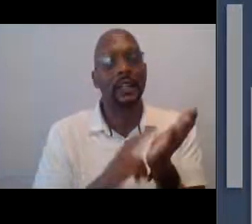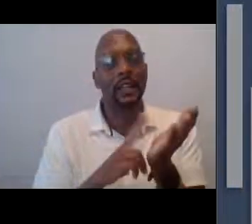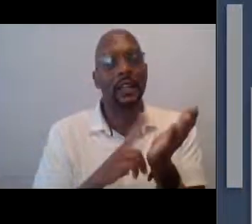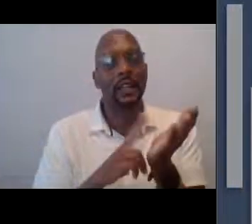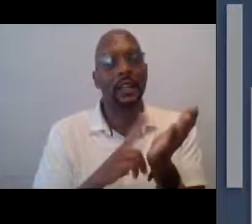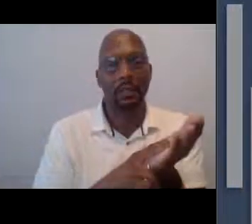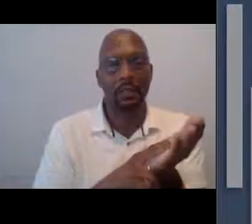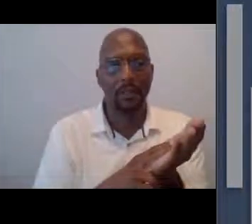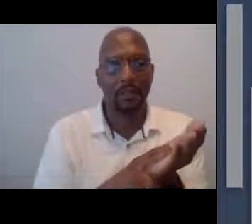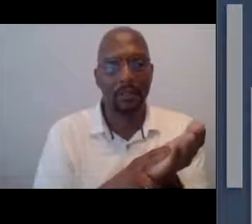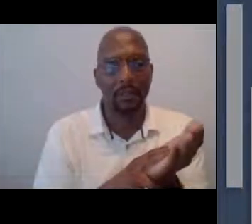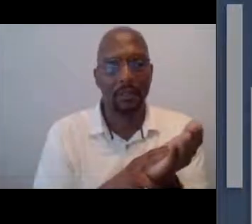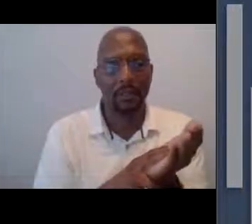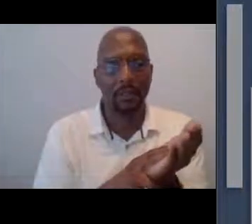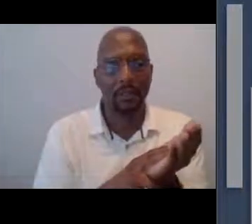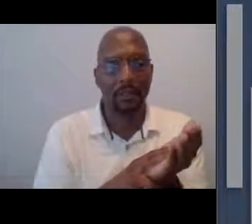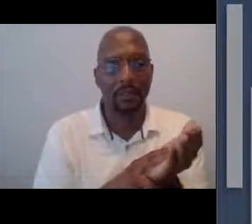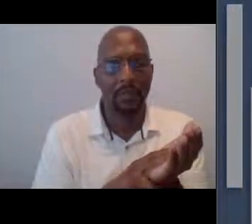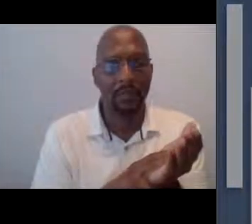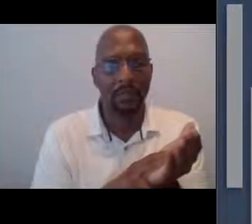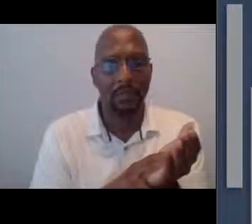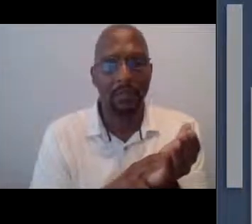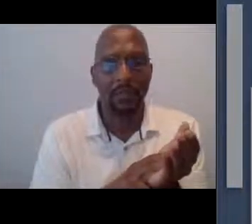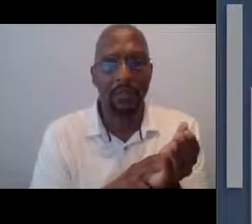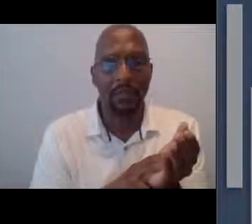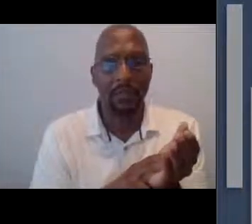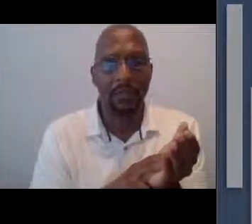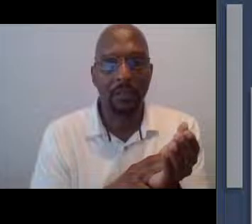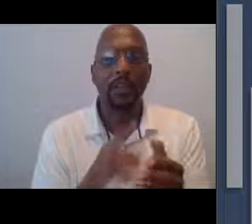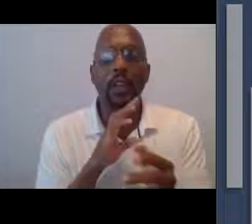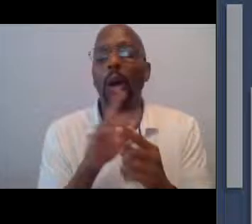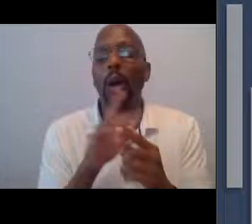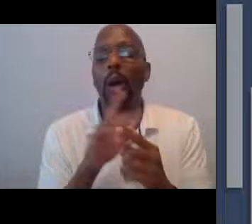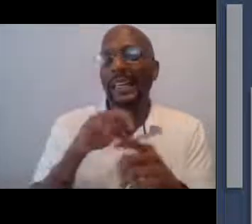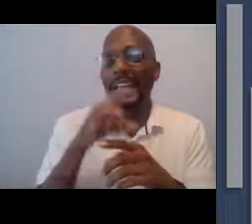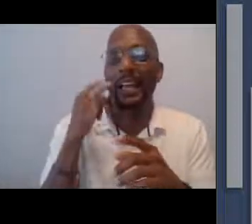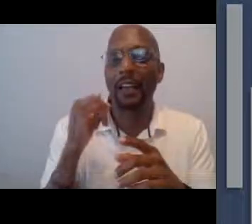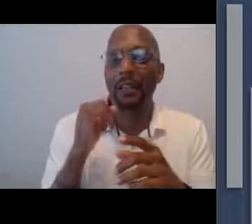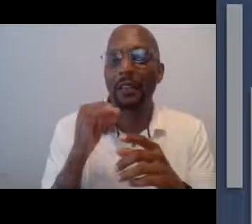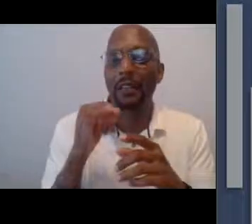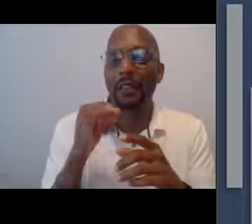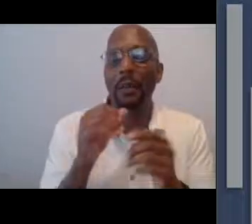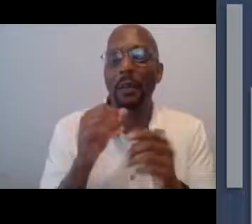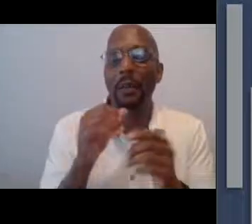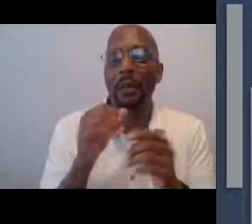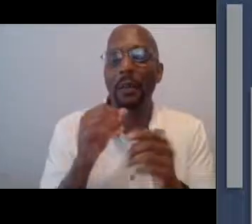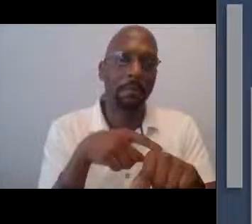always members of a union here in California, and most of the time it's